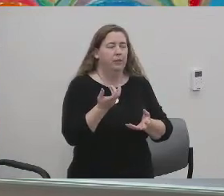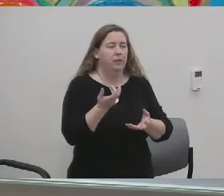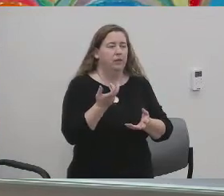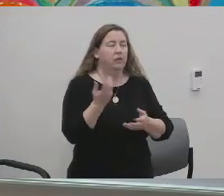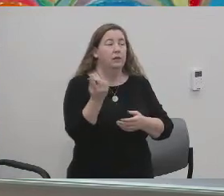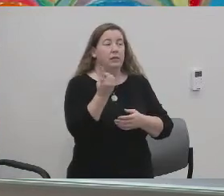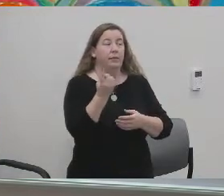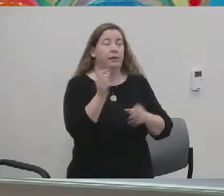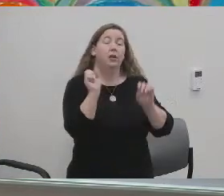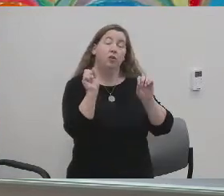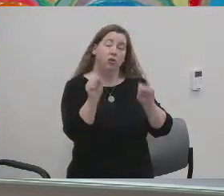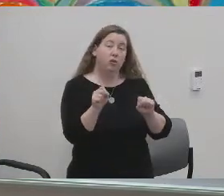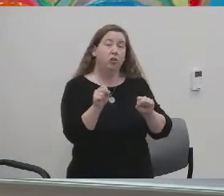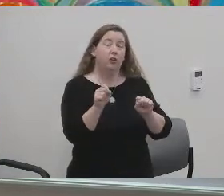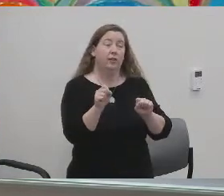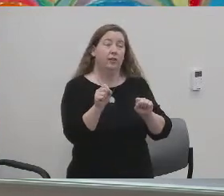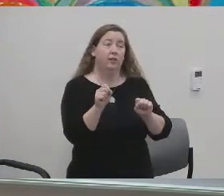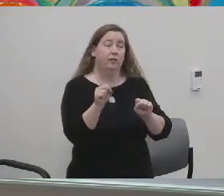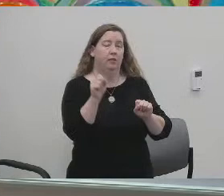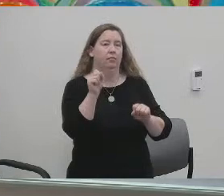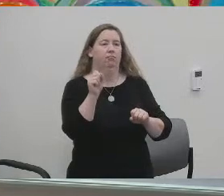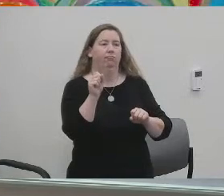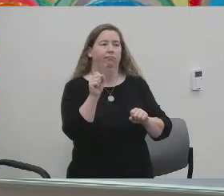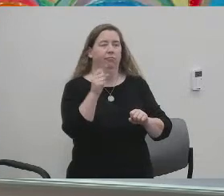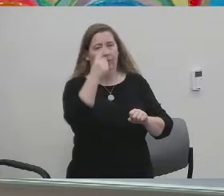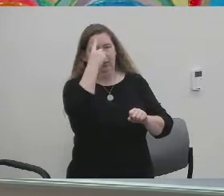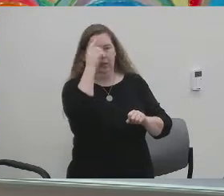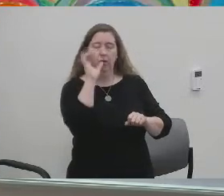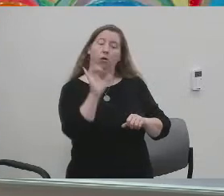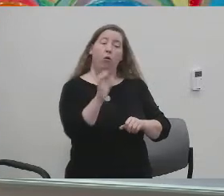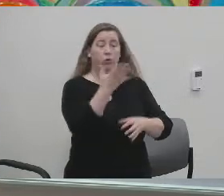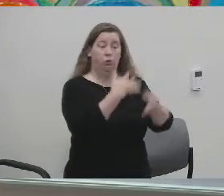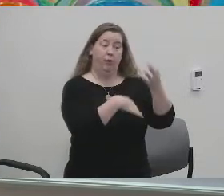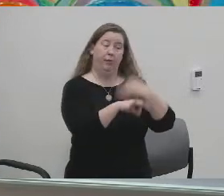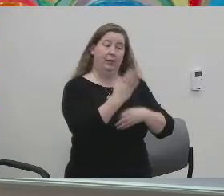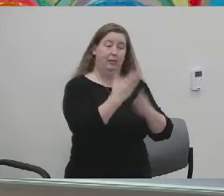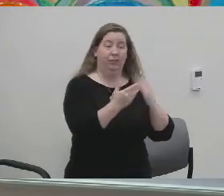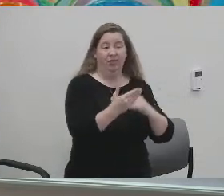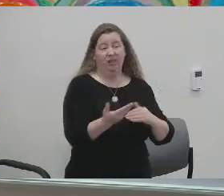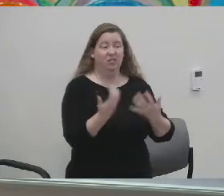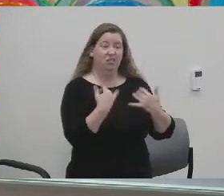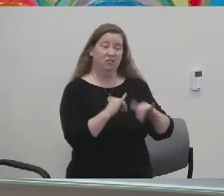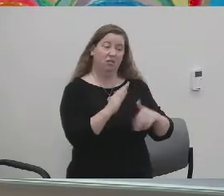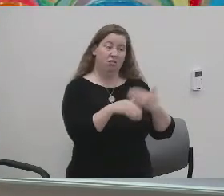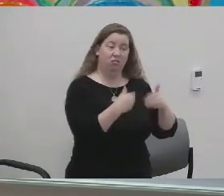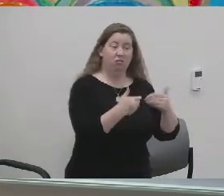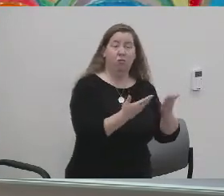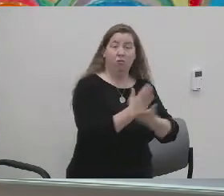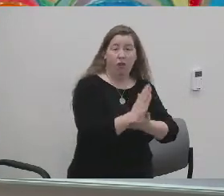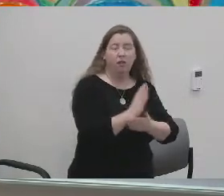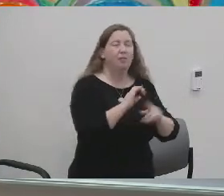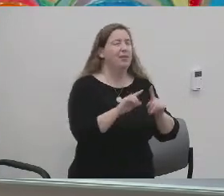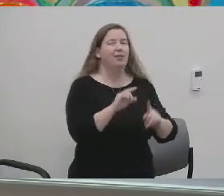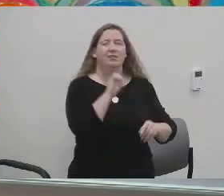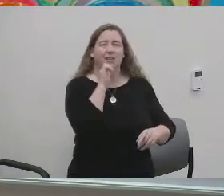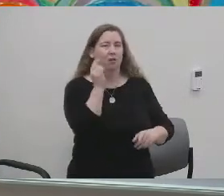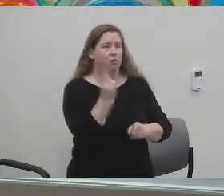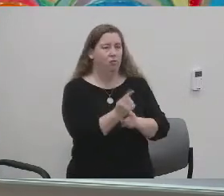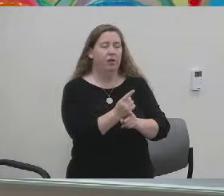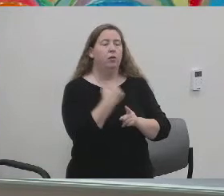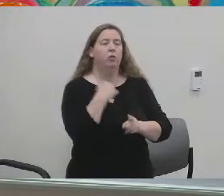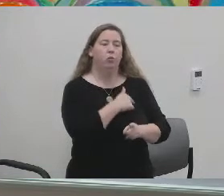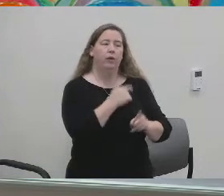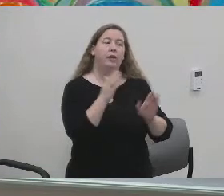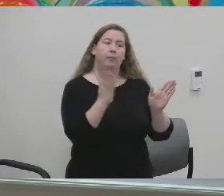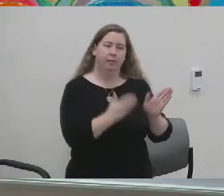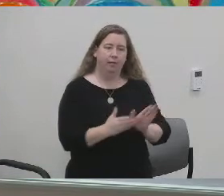could have the perception that you've replaced some things and they were still okay, but that's actually really not the case. We plan refreshes